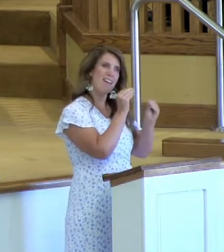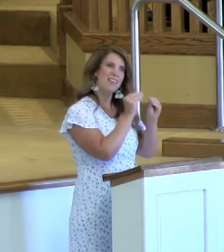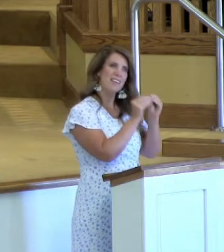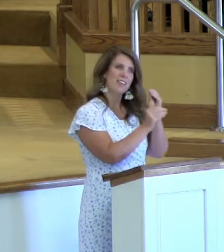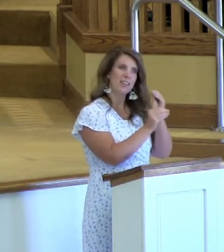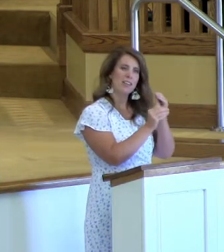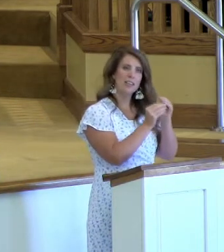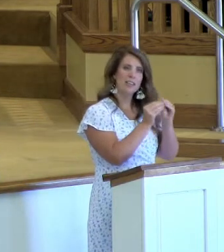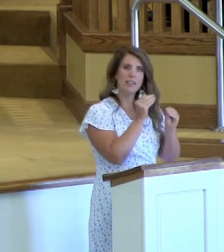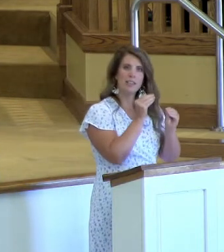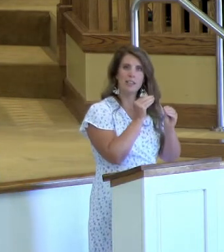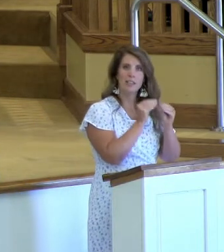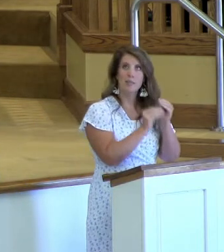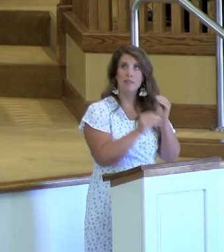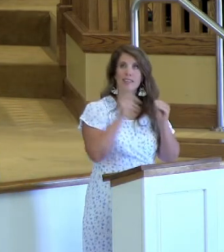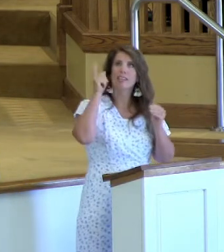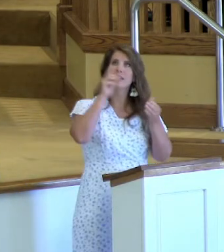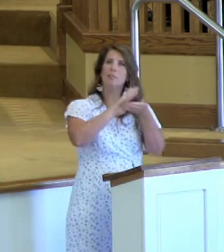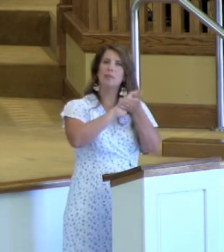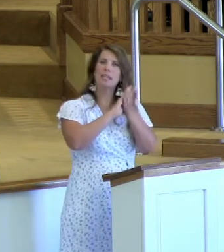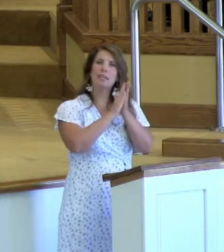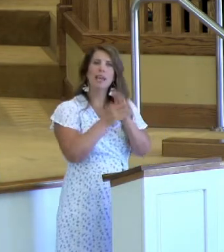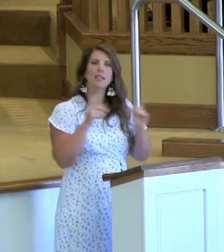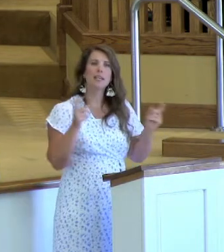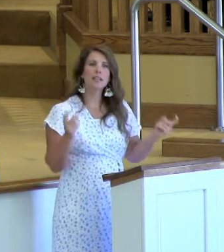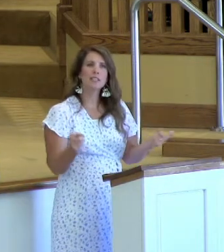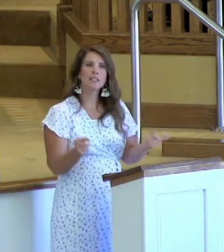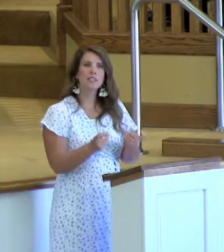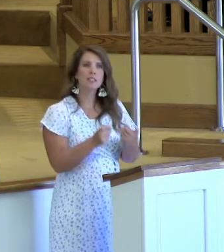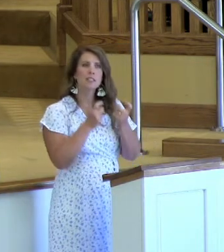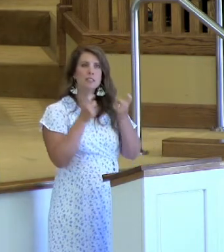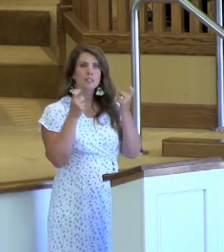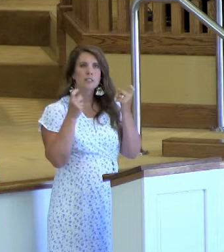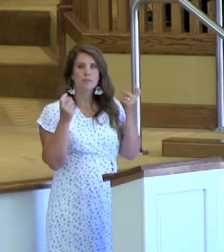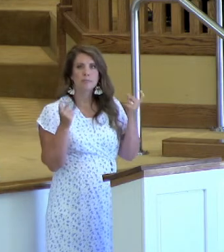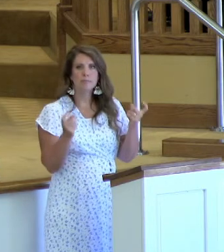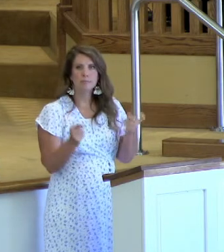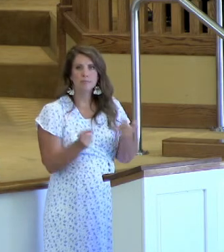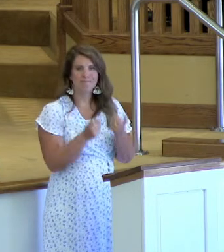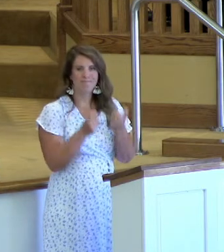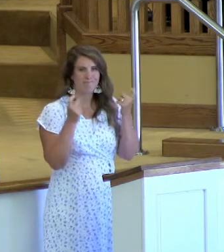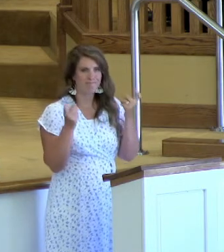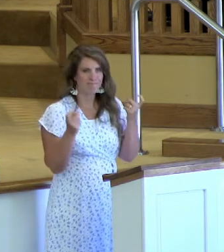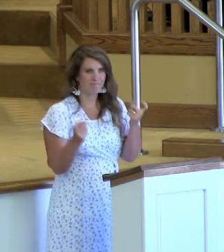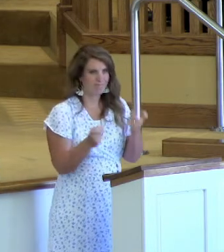mended. He became sin, now I am